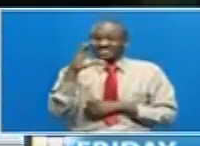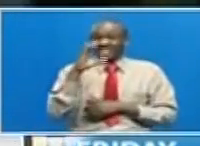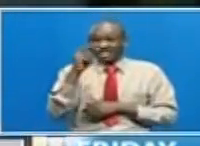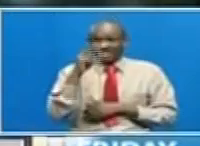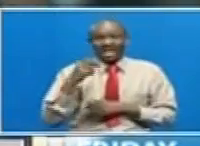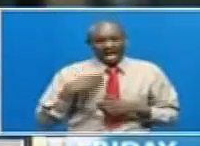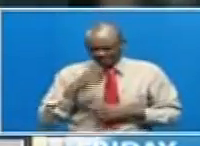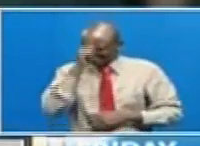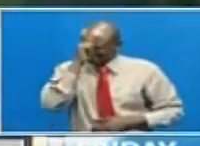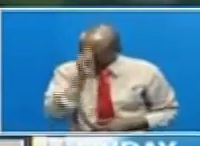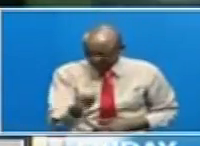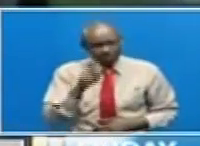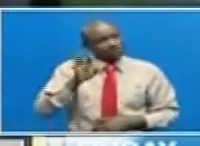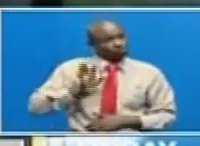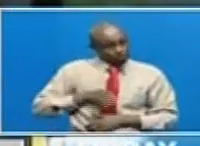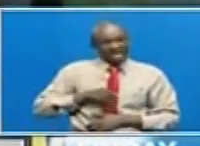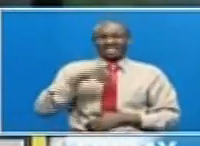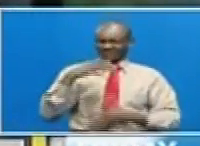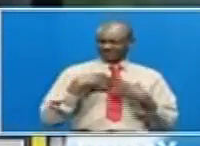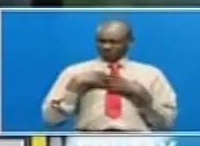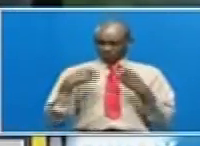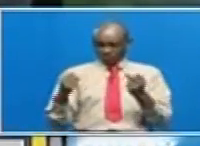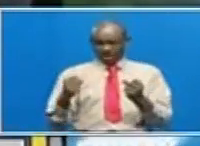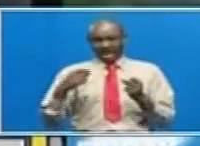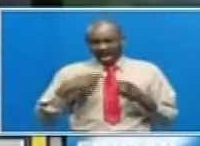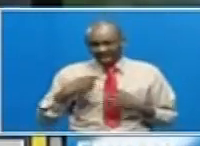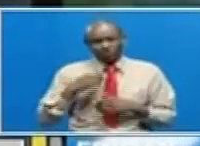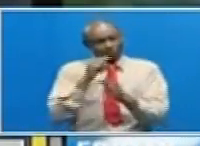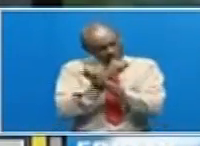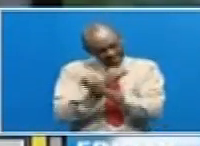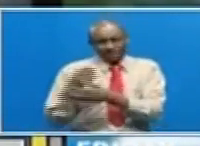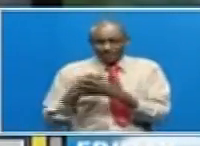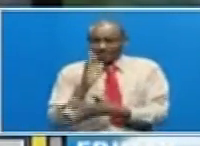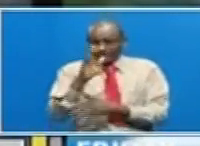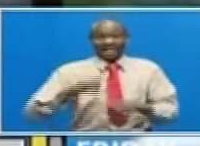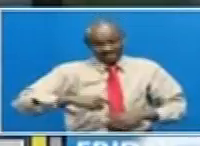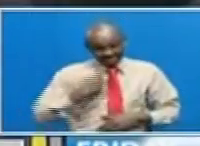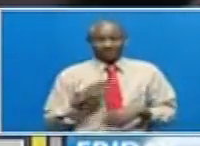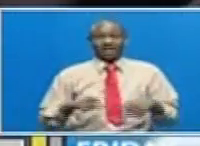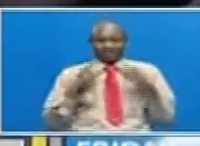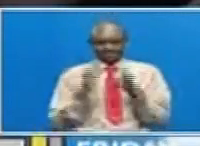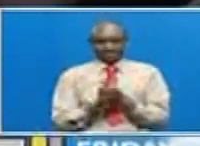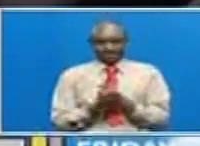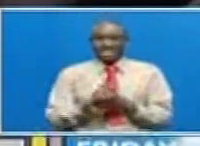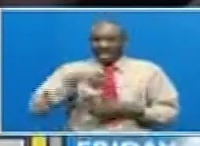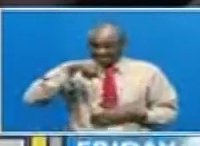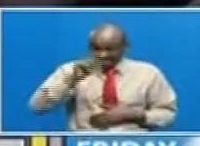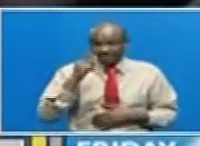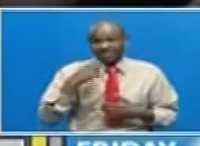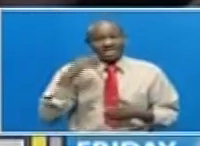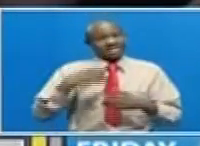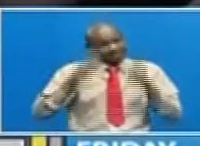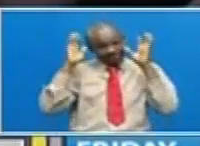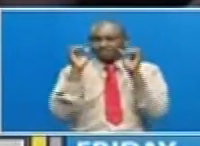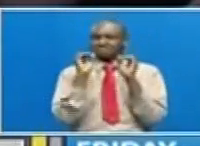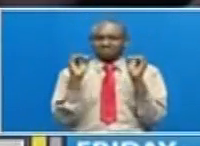a lot of respect for this mother because of her courage and efforts to keep her baby and herself alive. She survived because she never gave